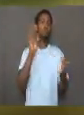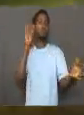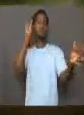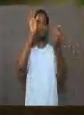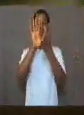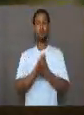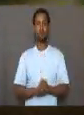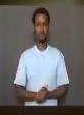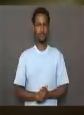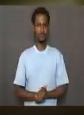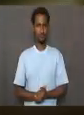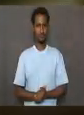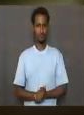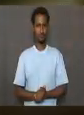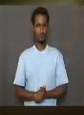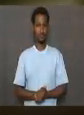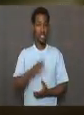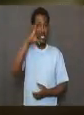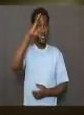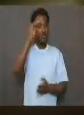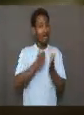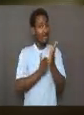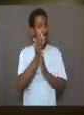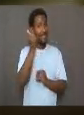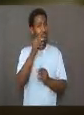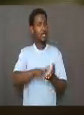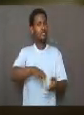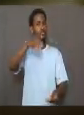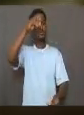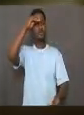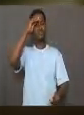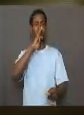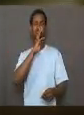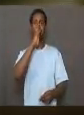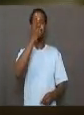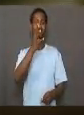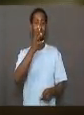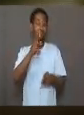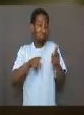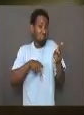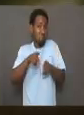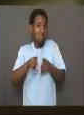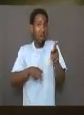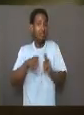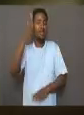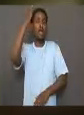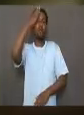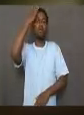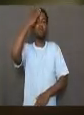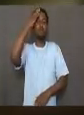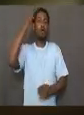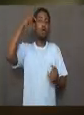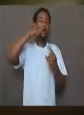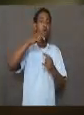goals. Human rights education creates public awareness of human